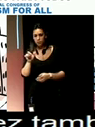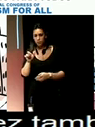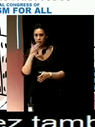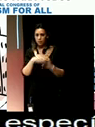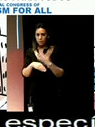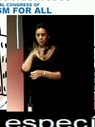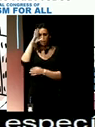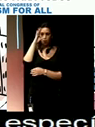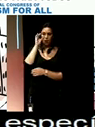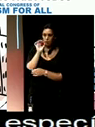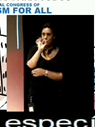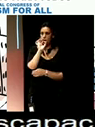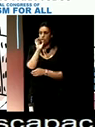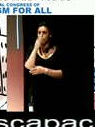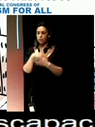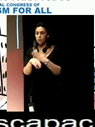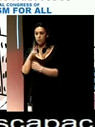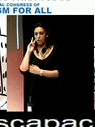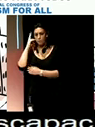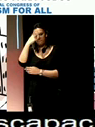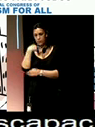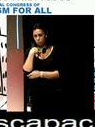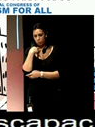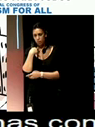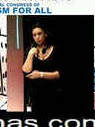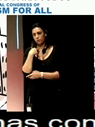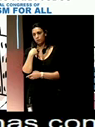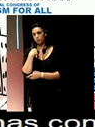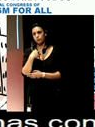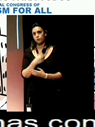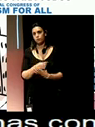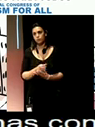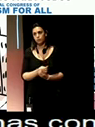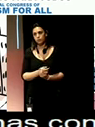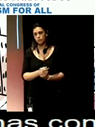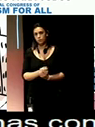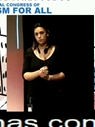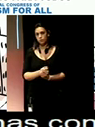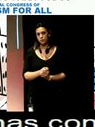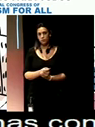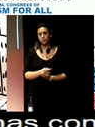or for intellectually disabled people or visually impaired people.